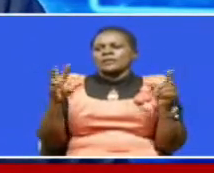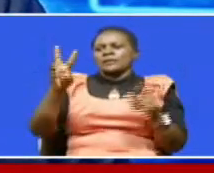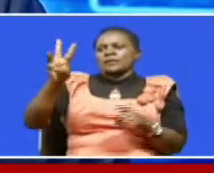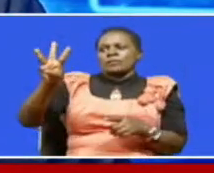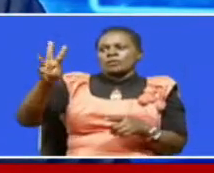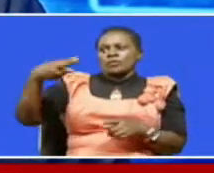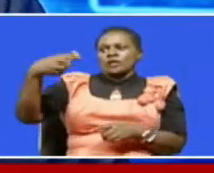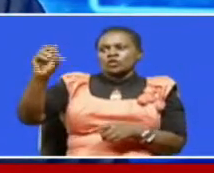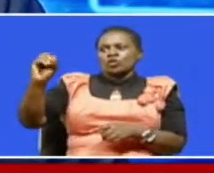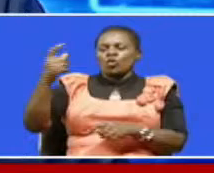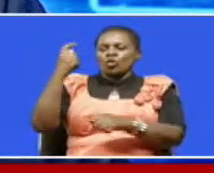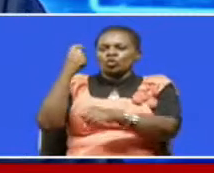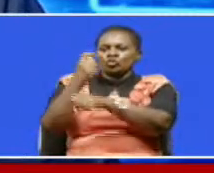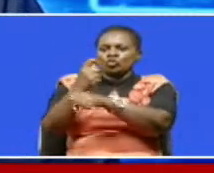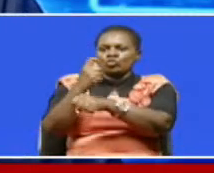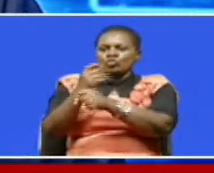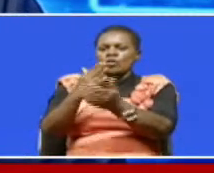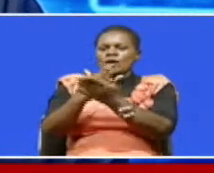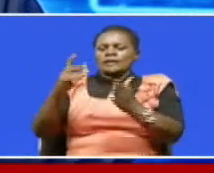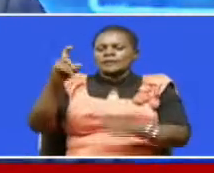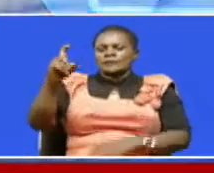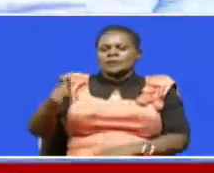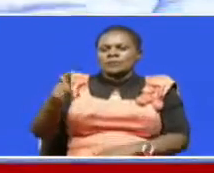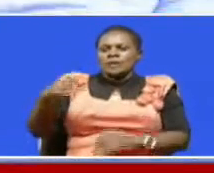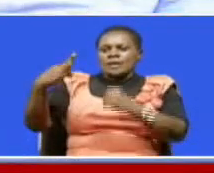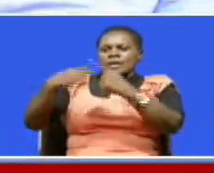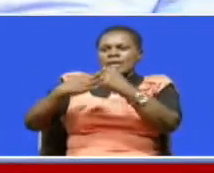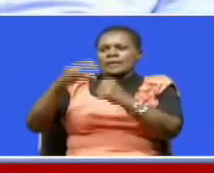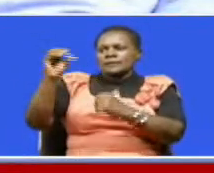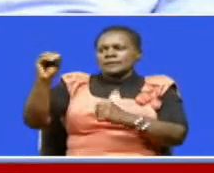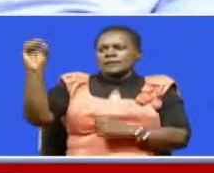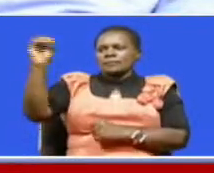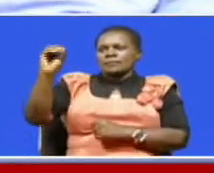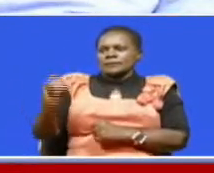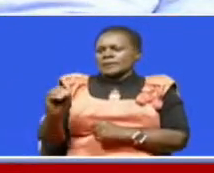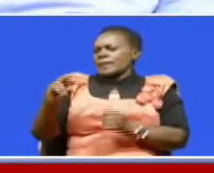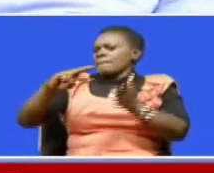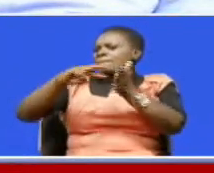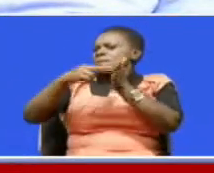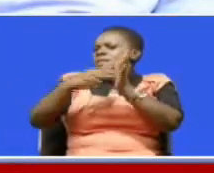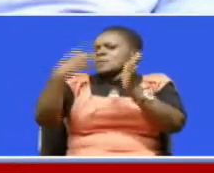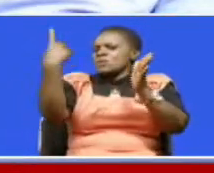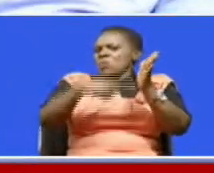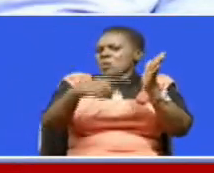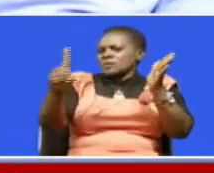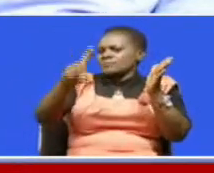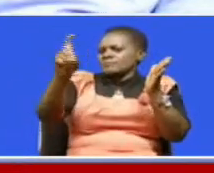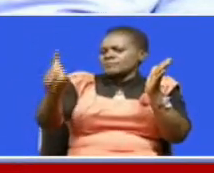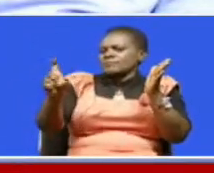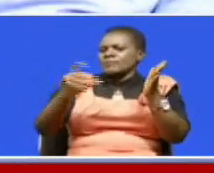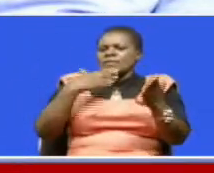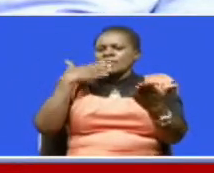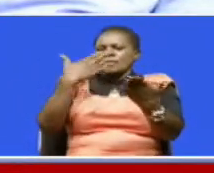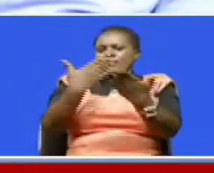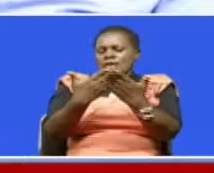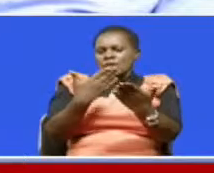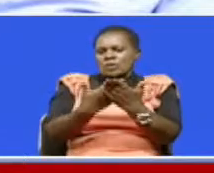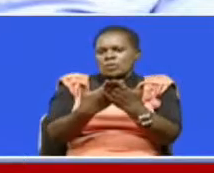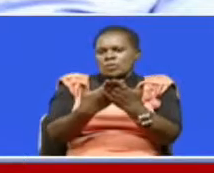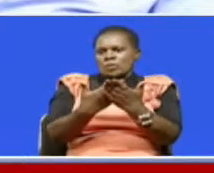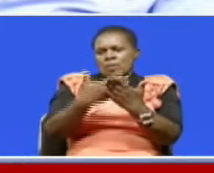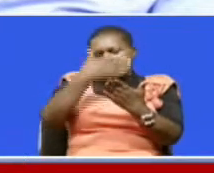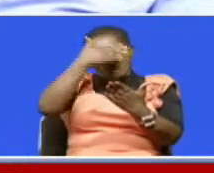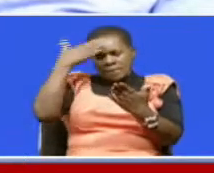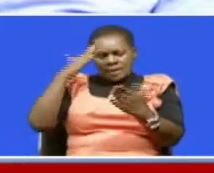tool versus the required 80%. What would this mean? Thank you, Ben. That's a